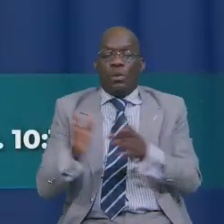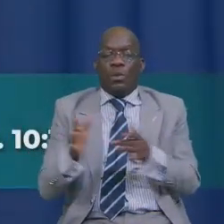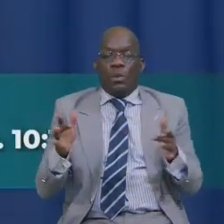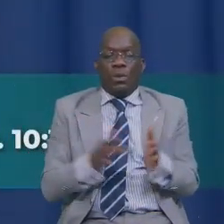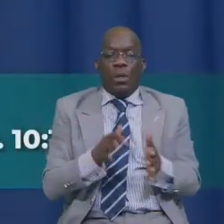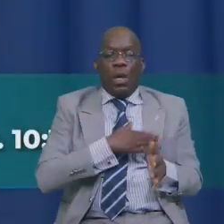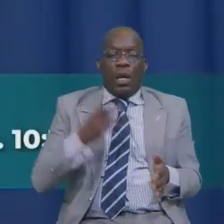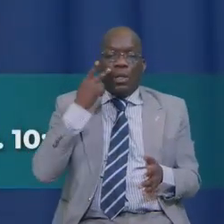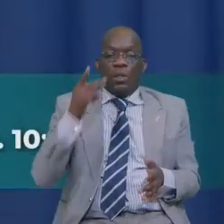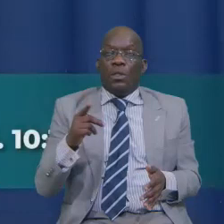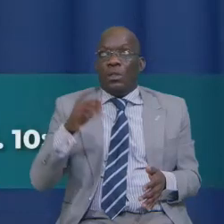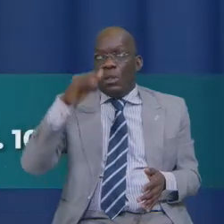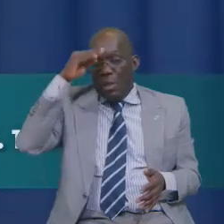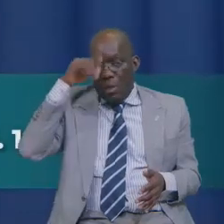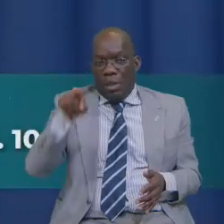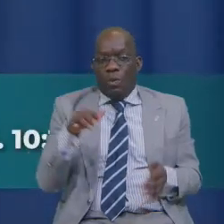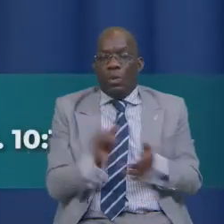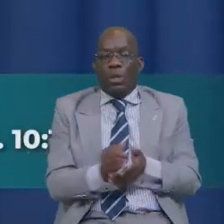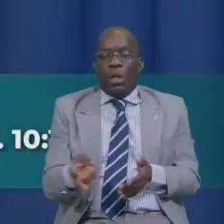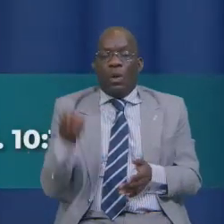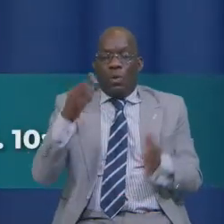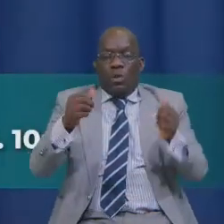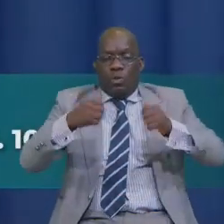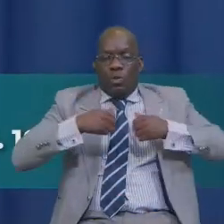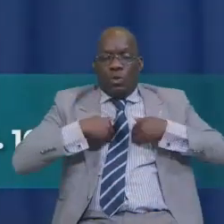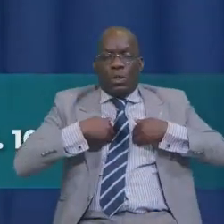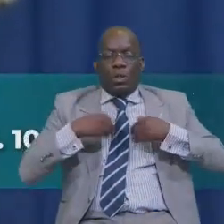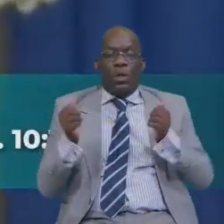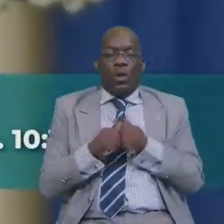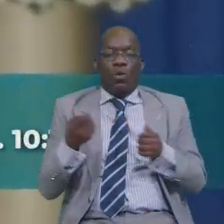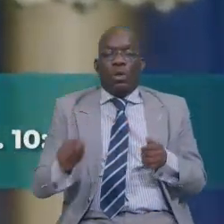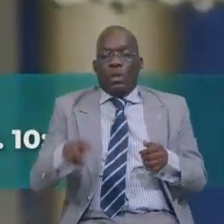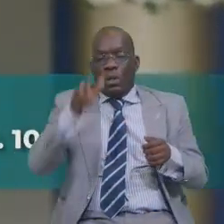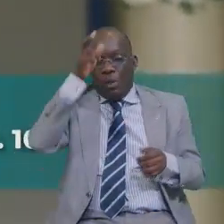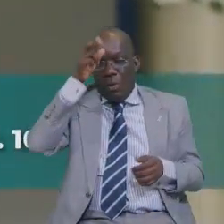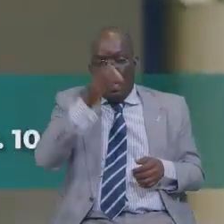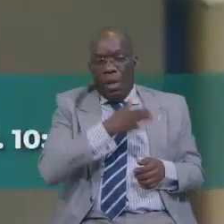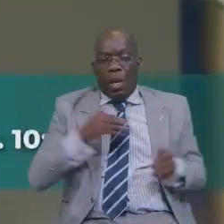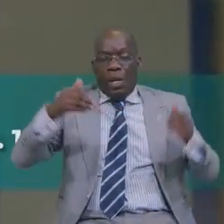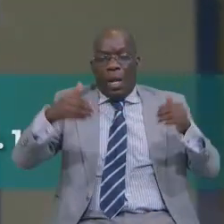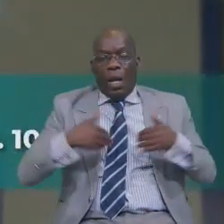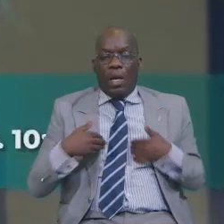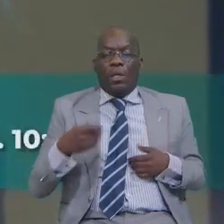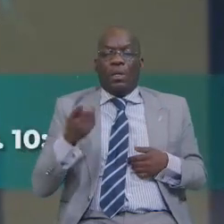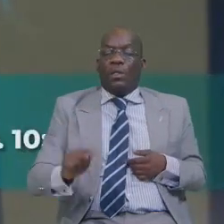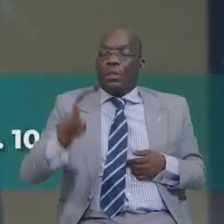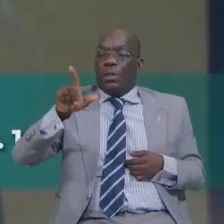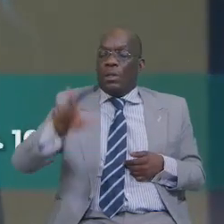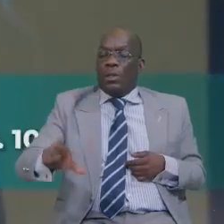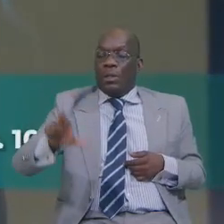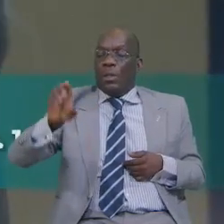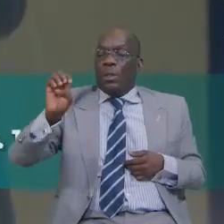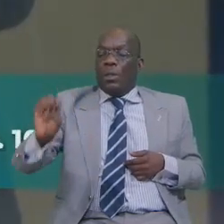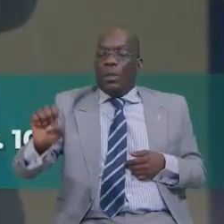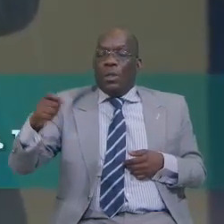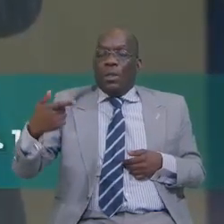was possessed with the devil, and at that legion, thousands of